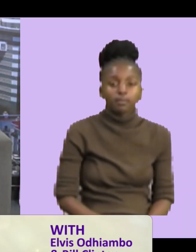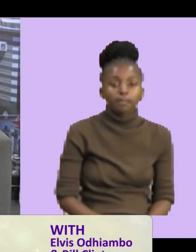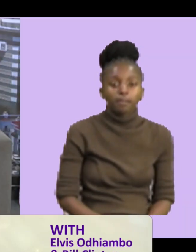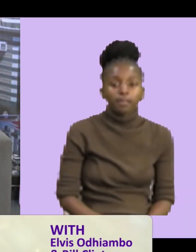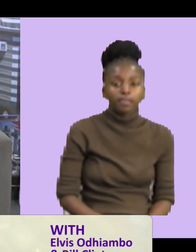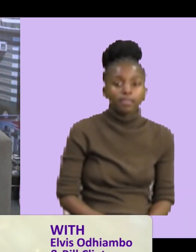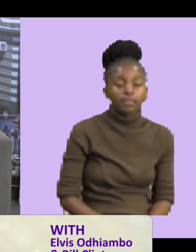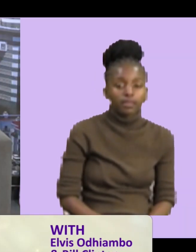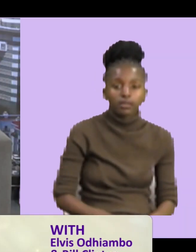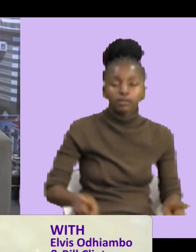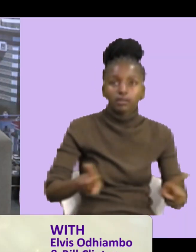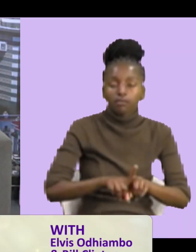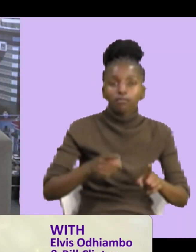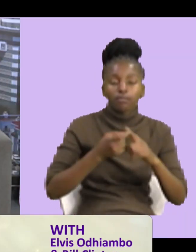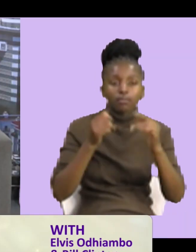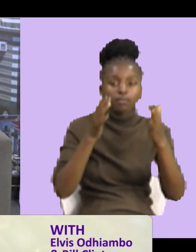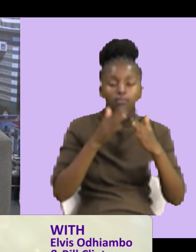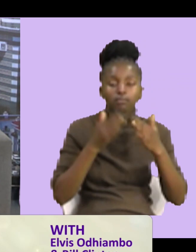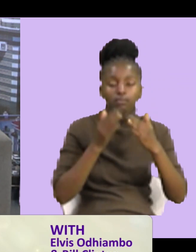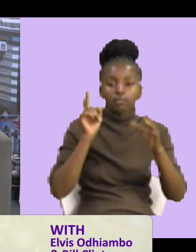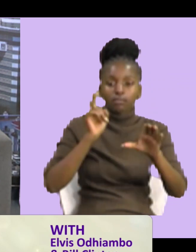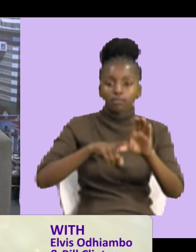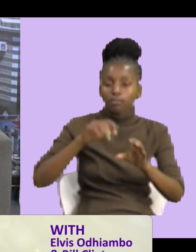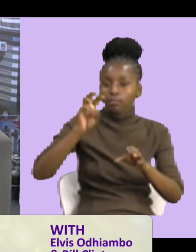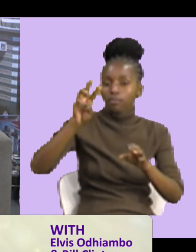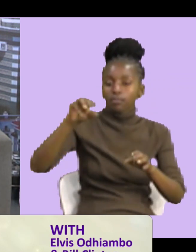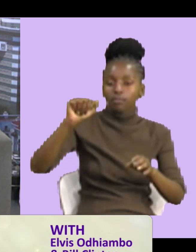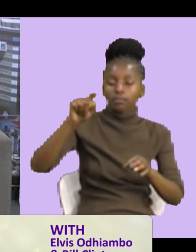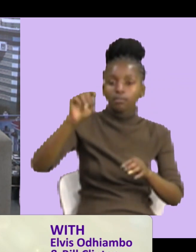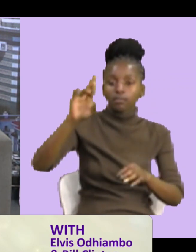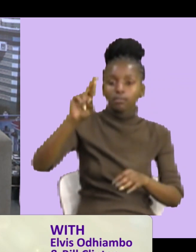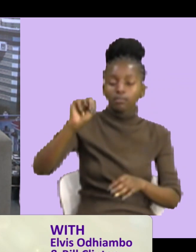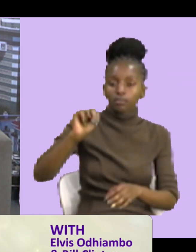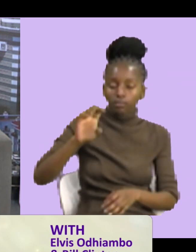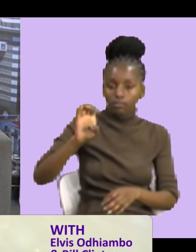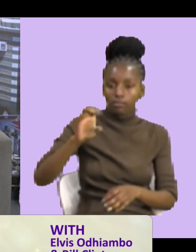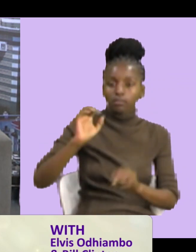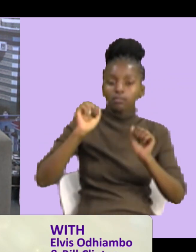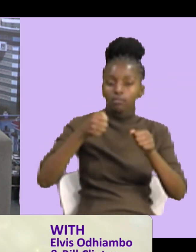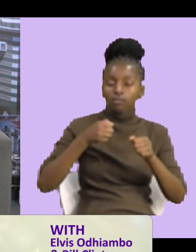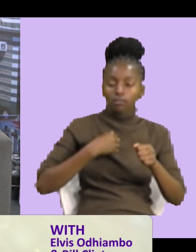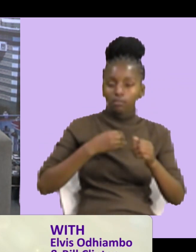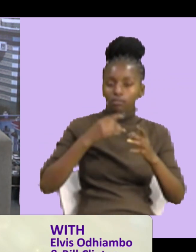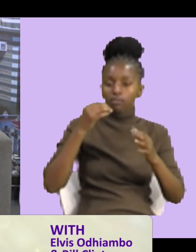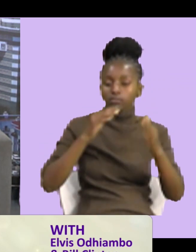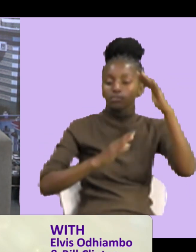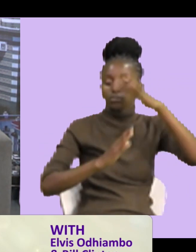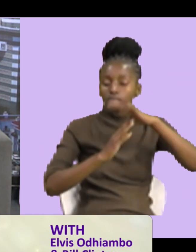take from Arsenal, let's take someone like Martinelli. Is that an ideal front three for you?